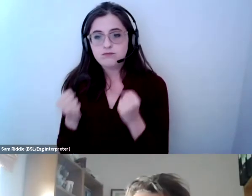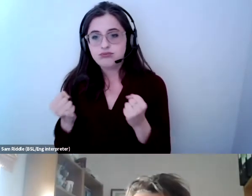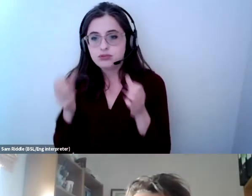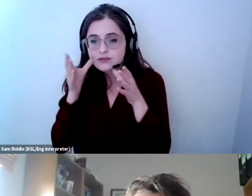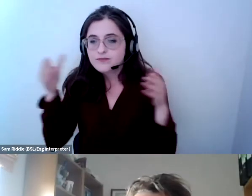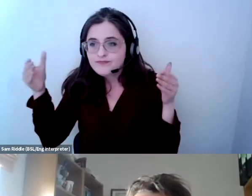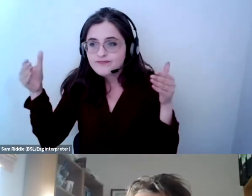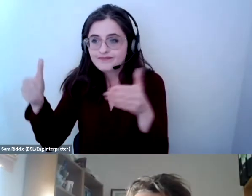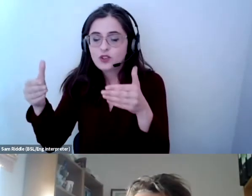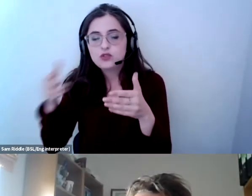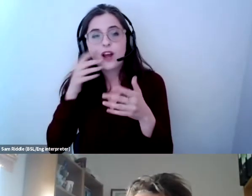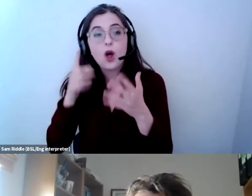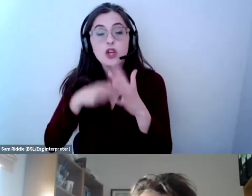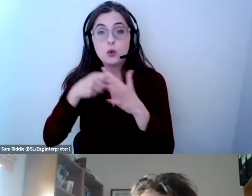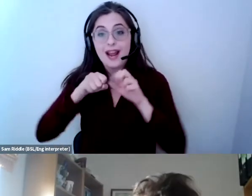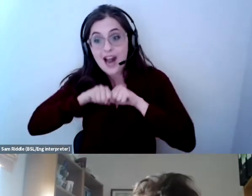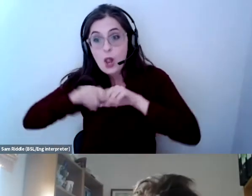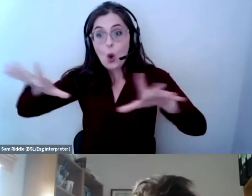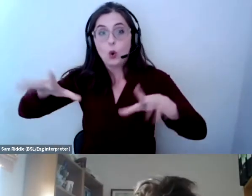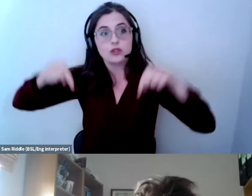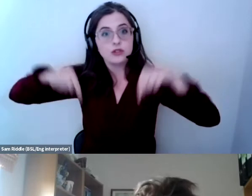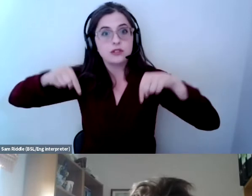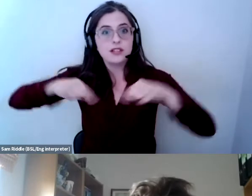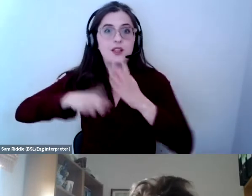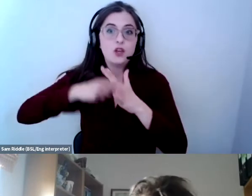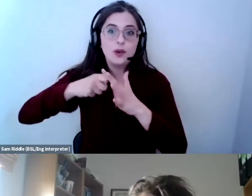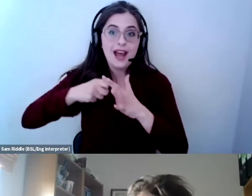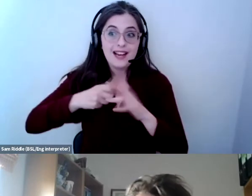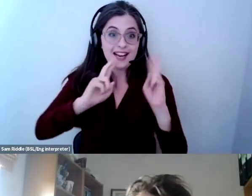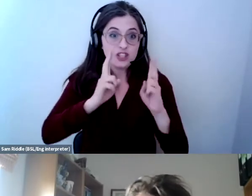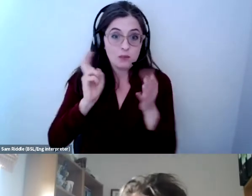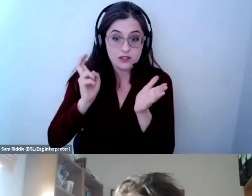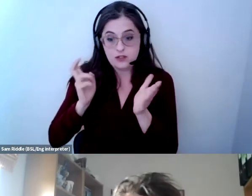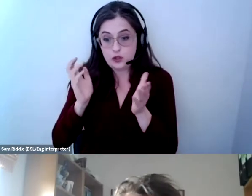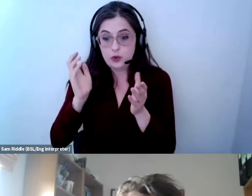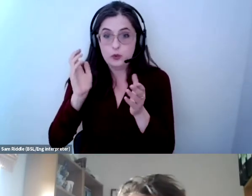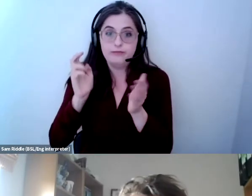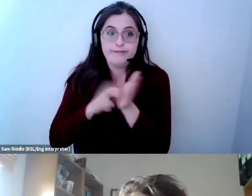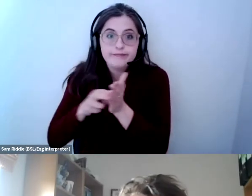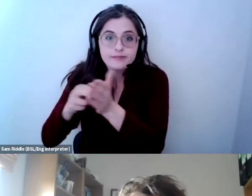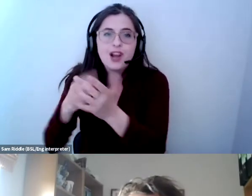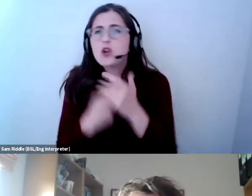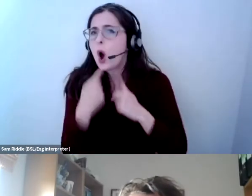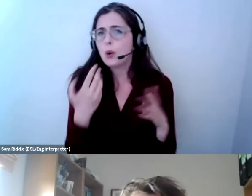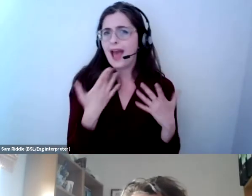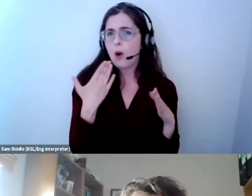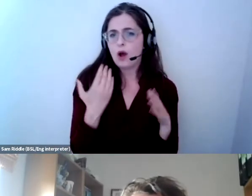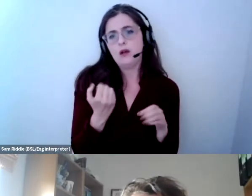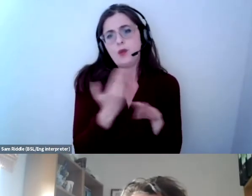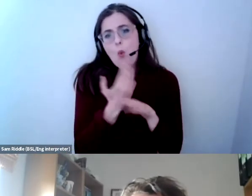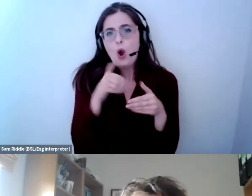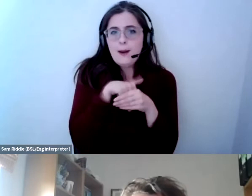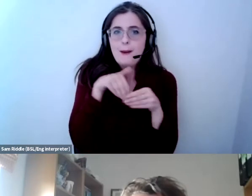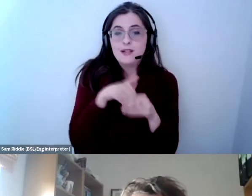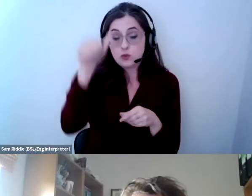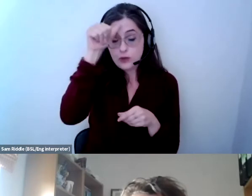the UK and getting it launched in the UK, getting interpreters signed up to the platform, not just our worker members, but we know